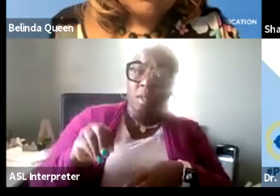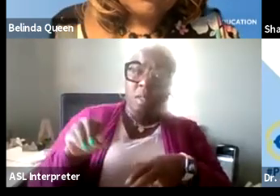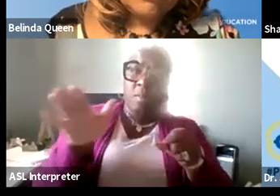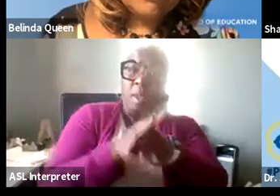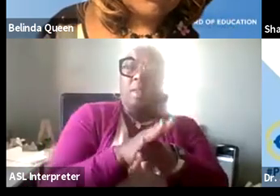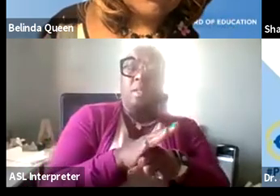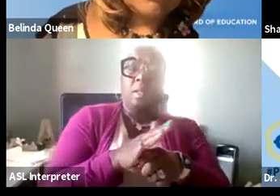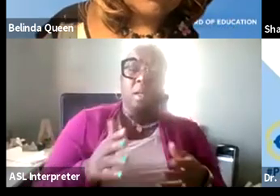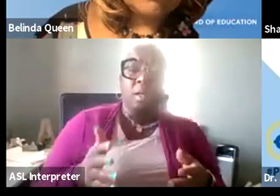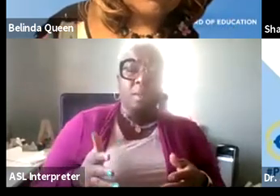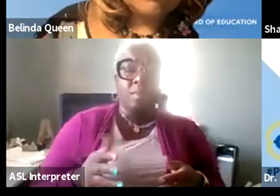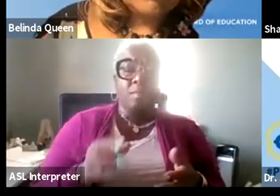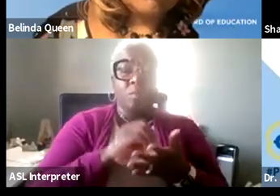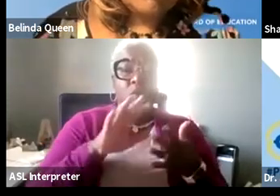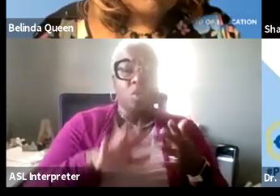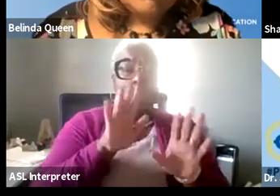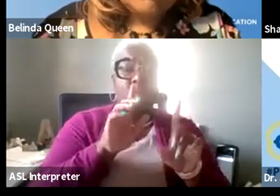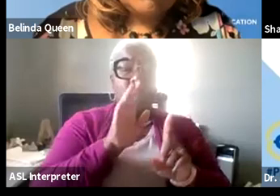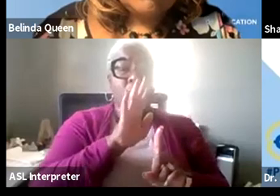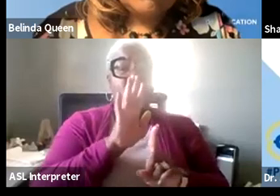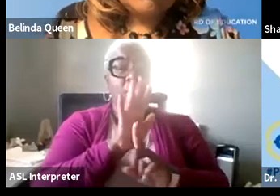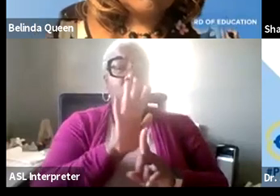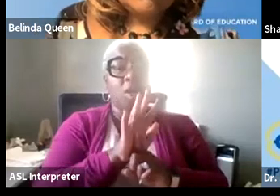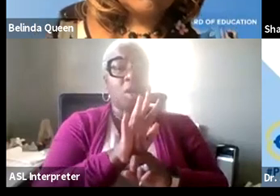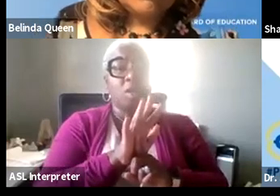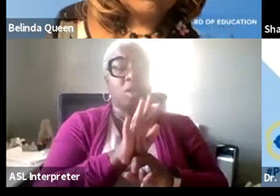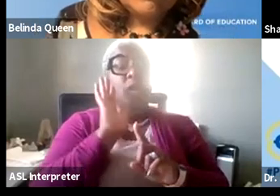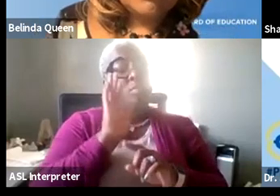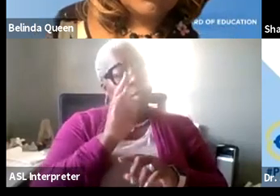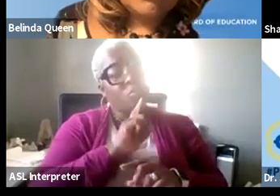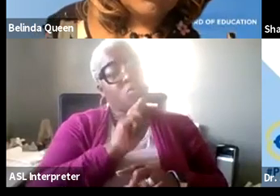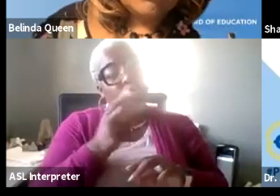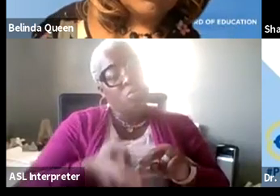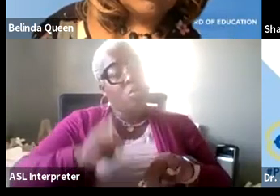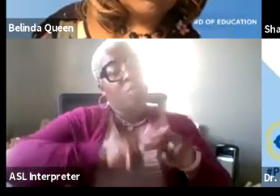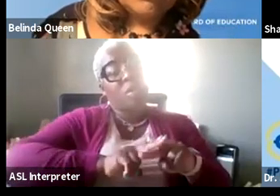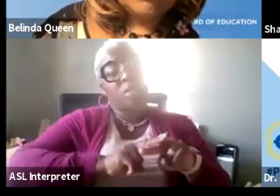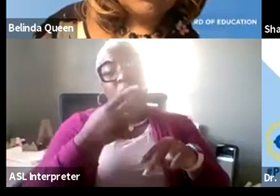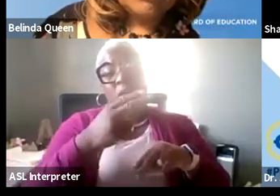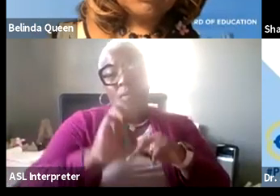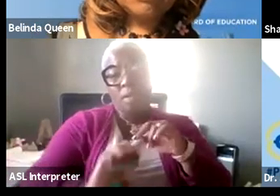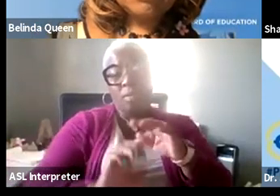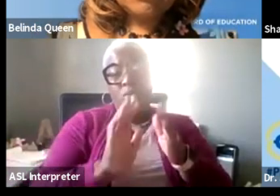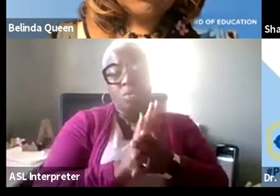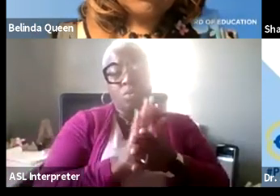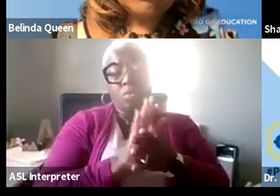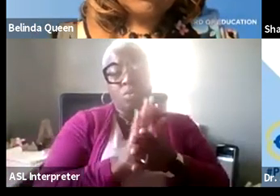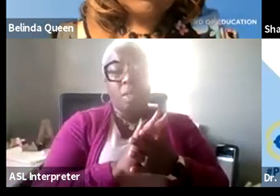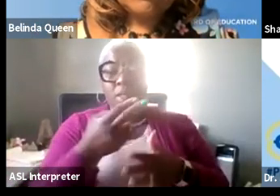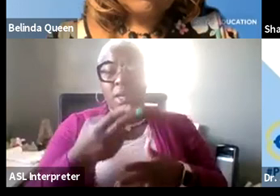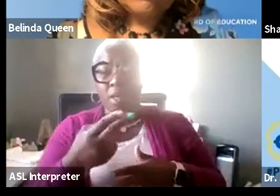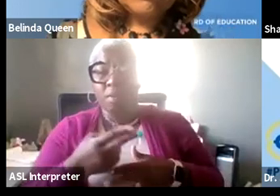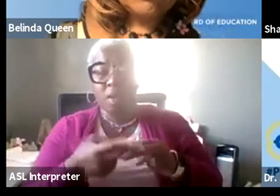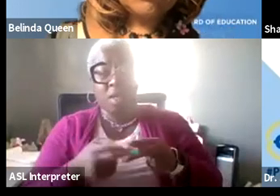capacity. The student population is very likely to increase at Hyattsville Elementary because Hyattsville, the city, is